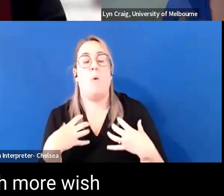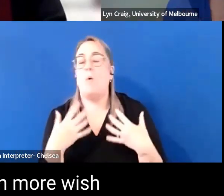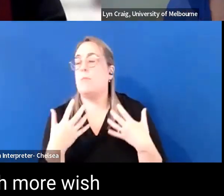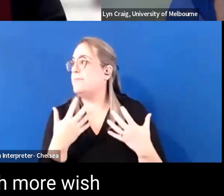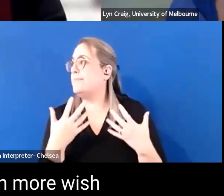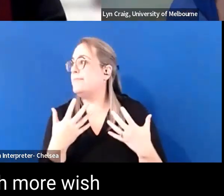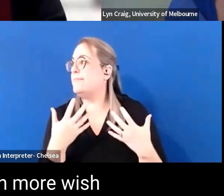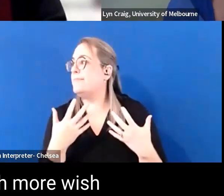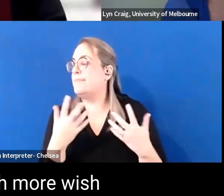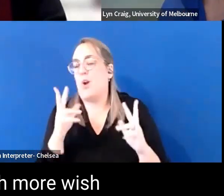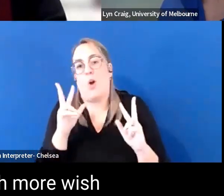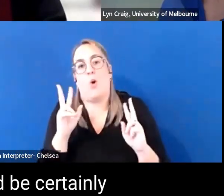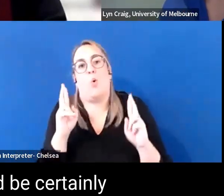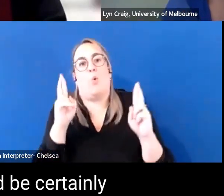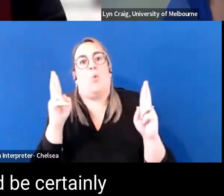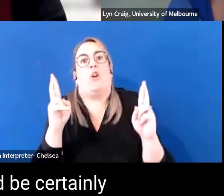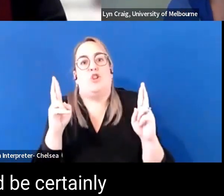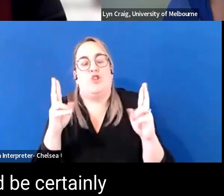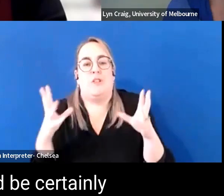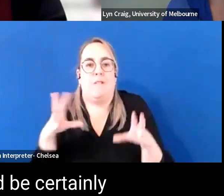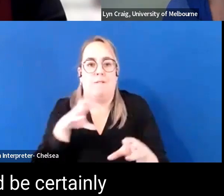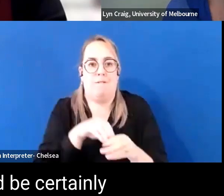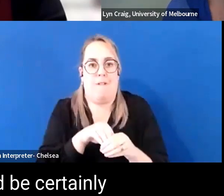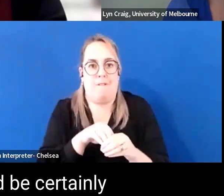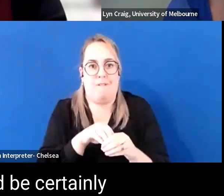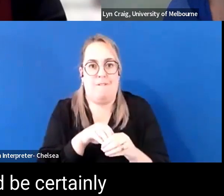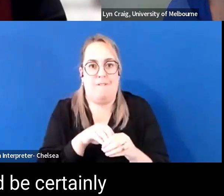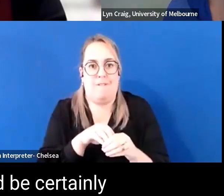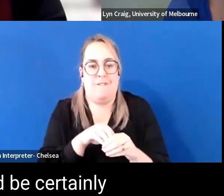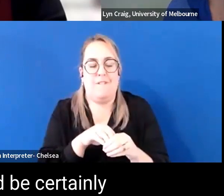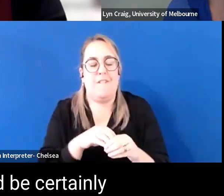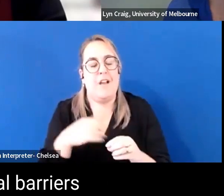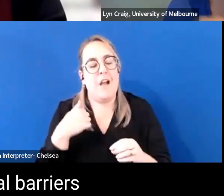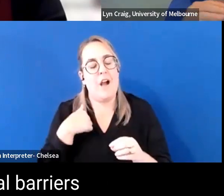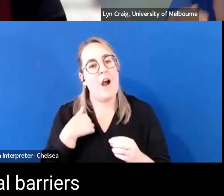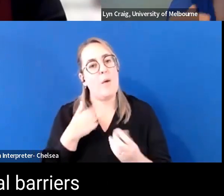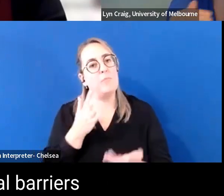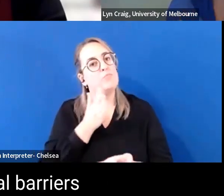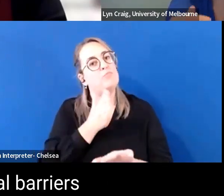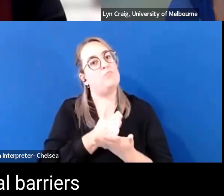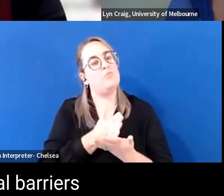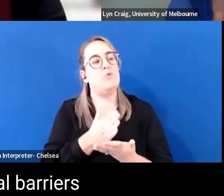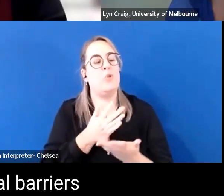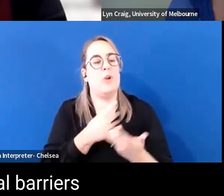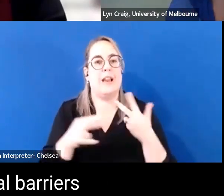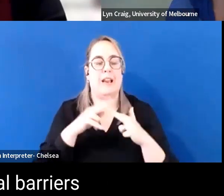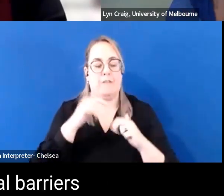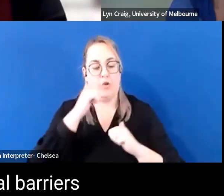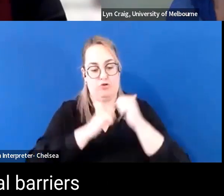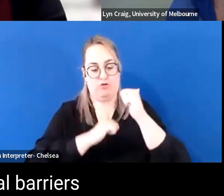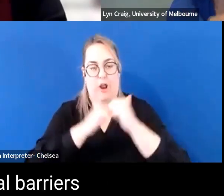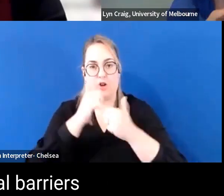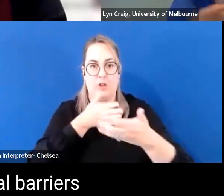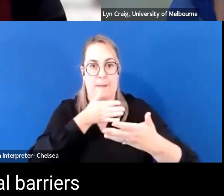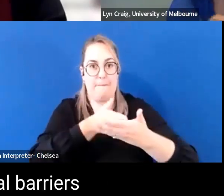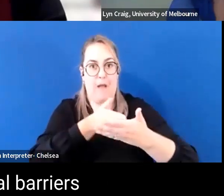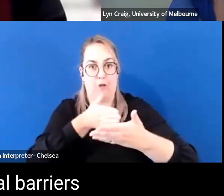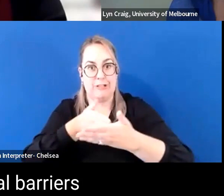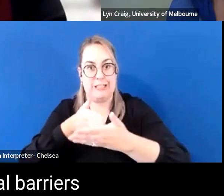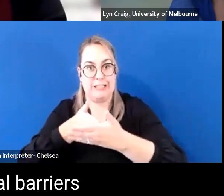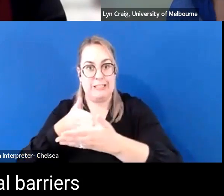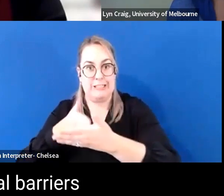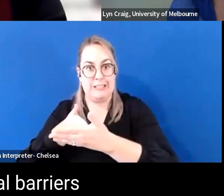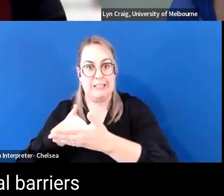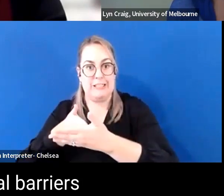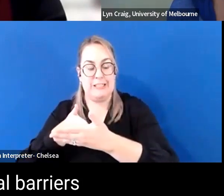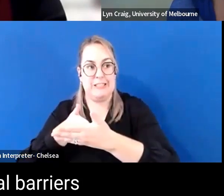wish to be involved. And I think there'd be certainly a great deal of willingness if the structural barriers to having